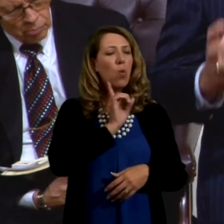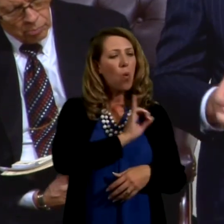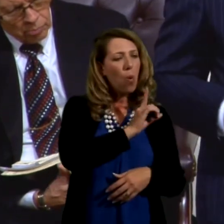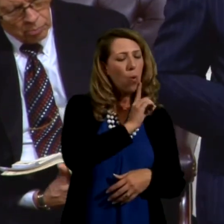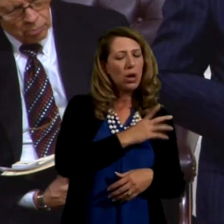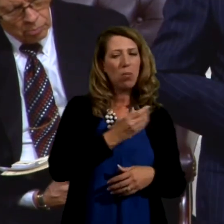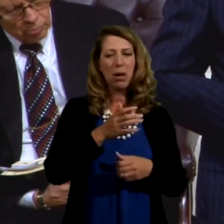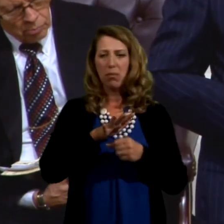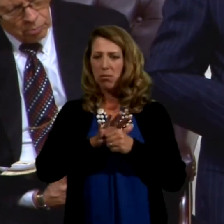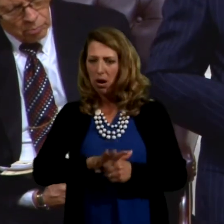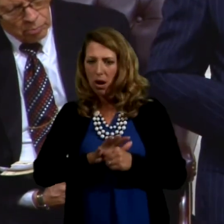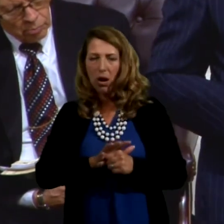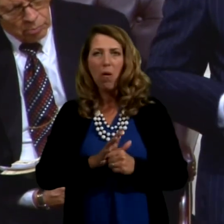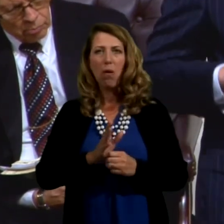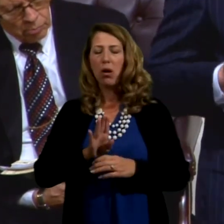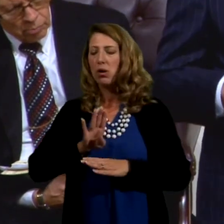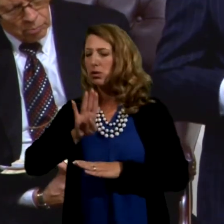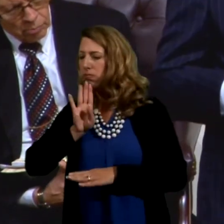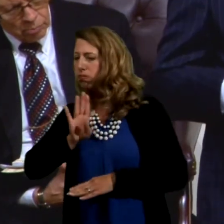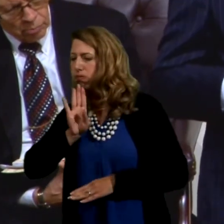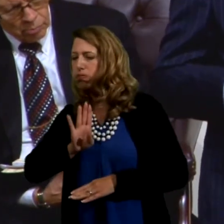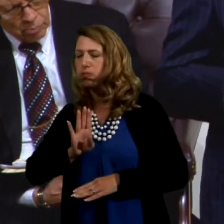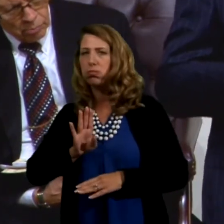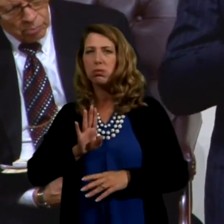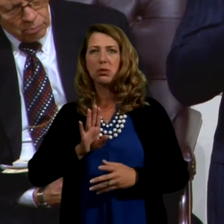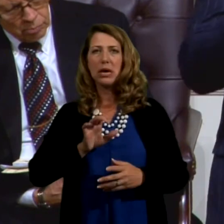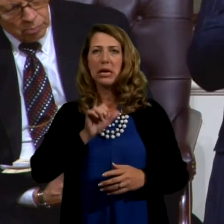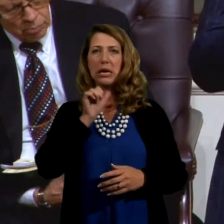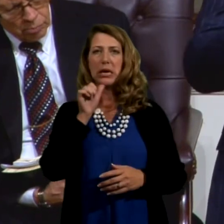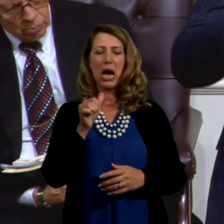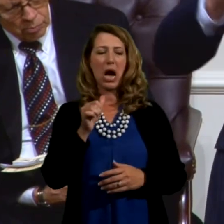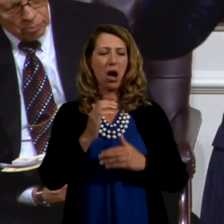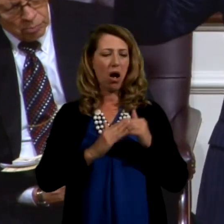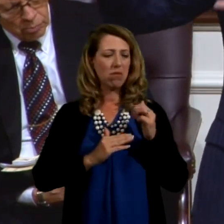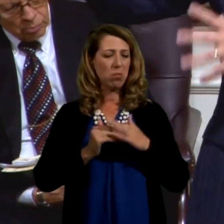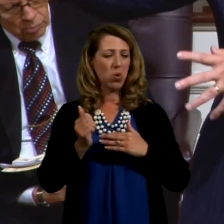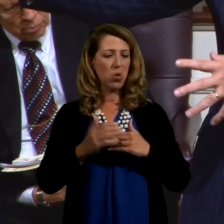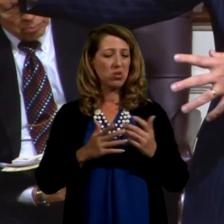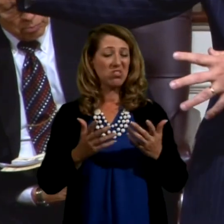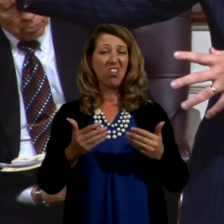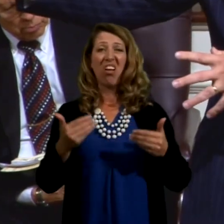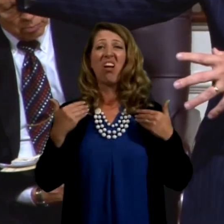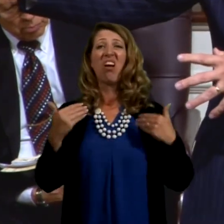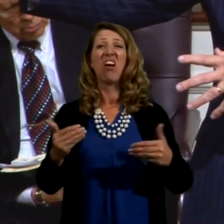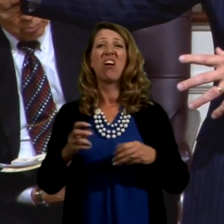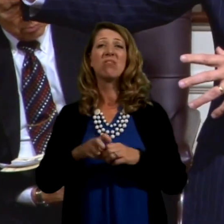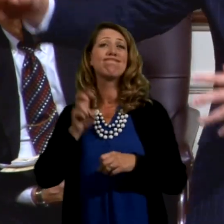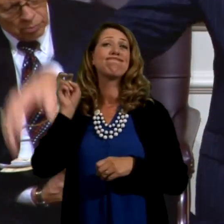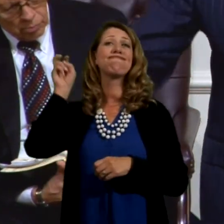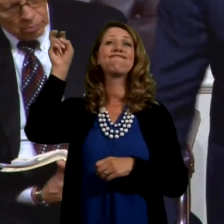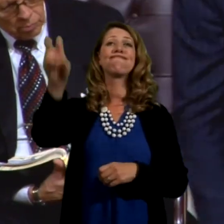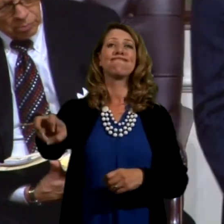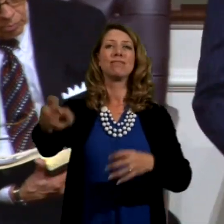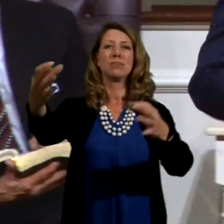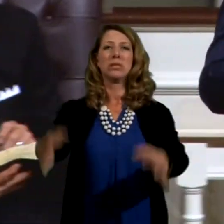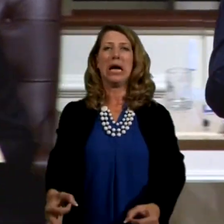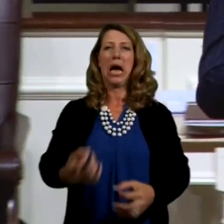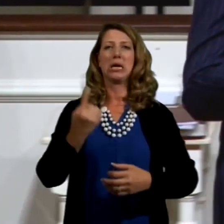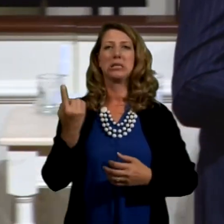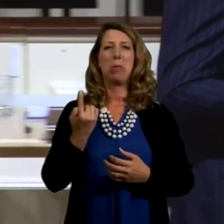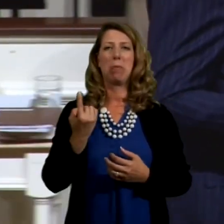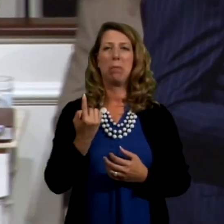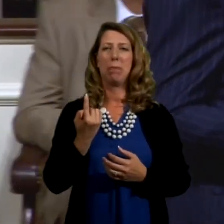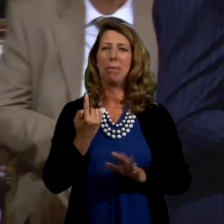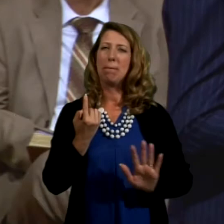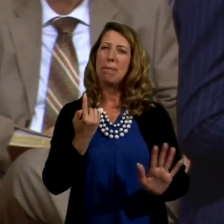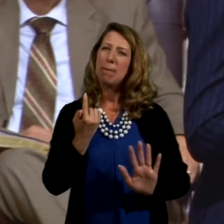there's frustration, and you're not comfortable. And some people jump from the frying pan to the fire because something's not comfortable where